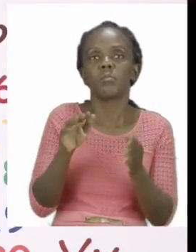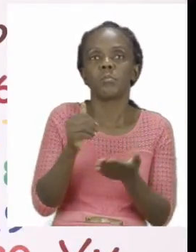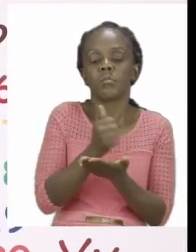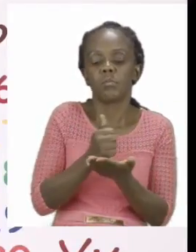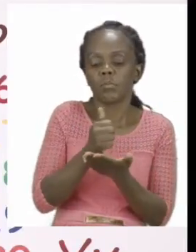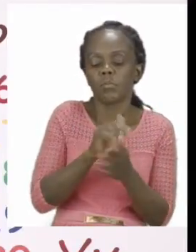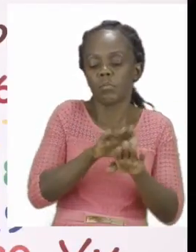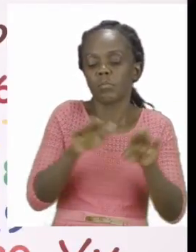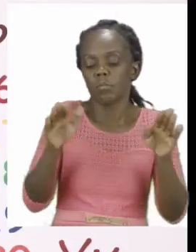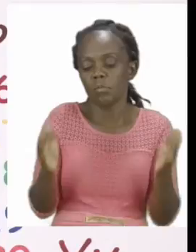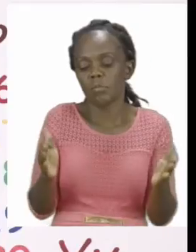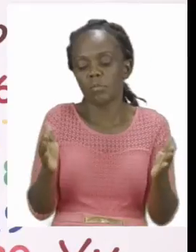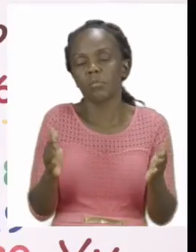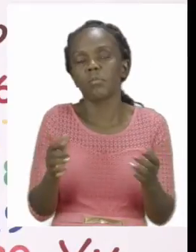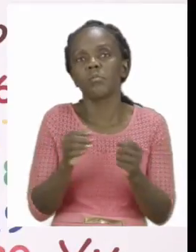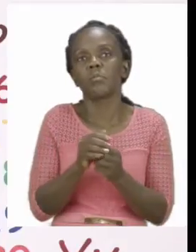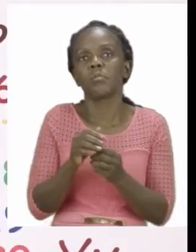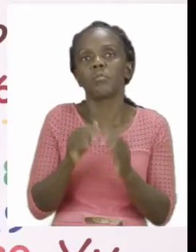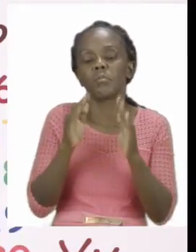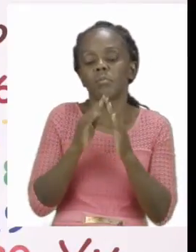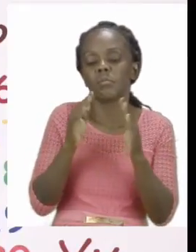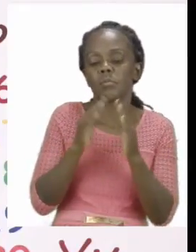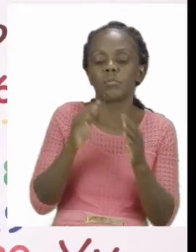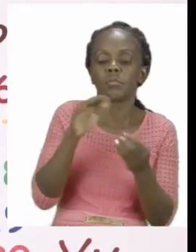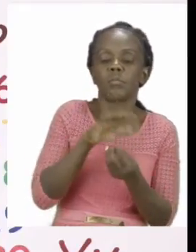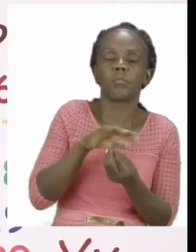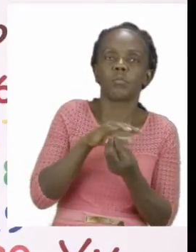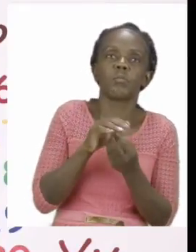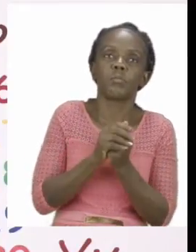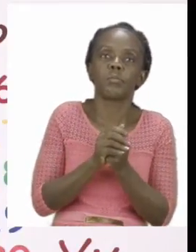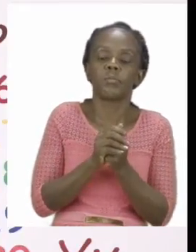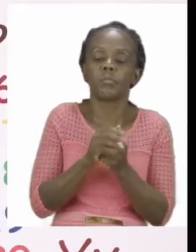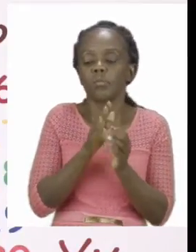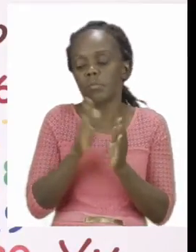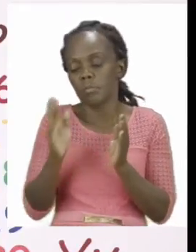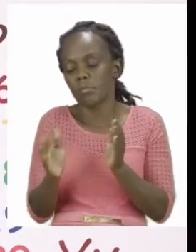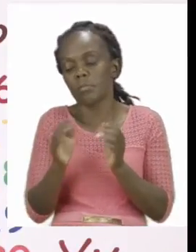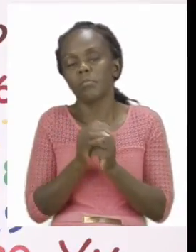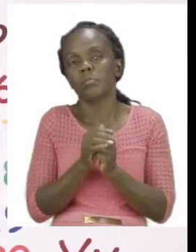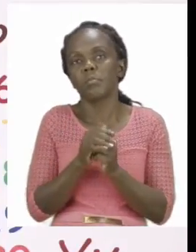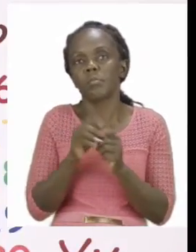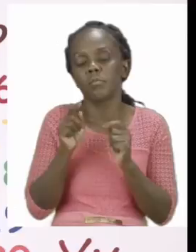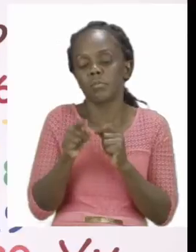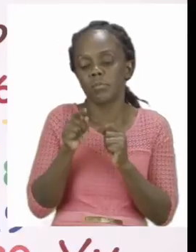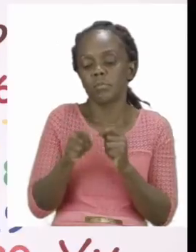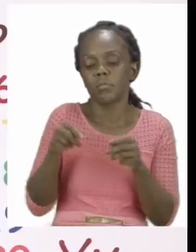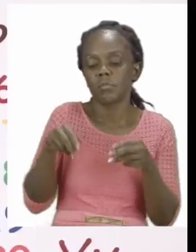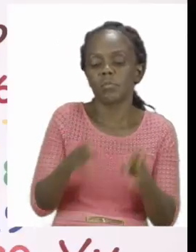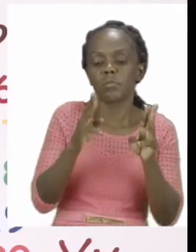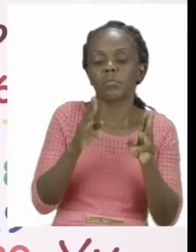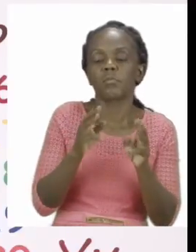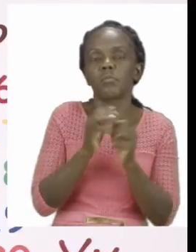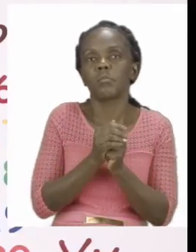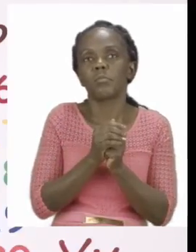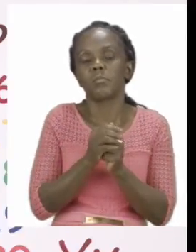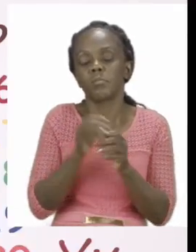dust the table in our family home. This is the way we throw